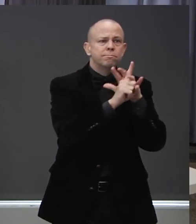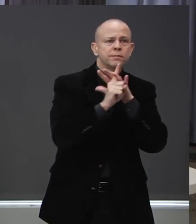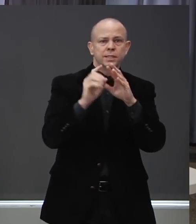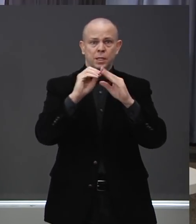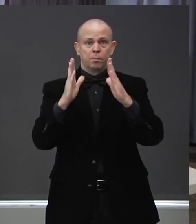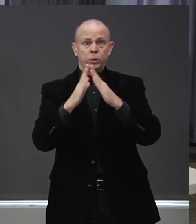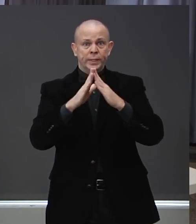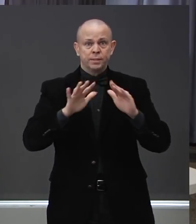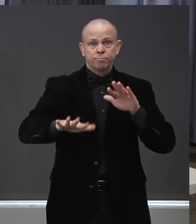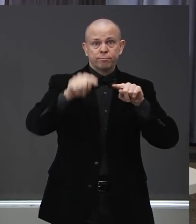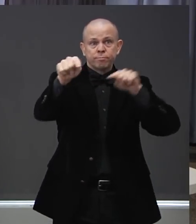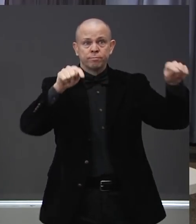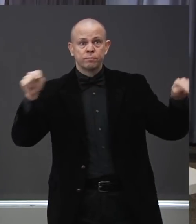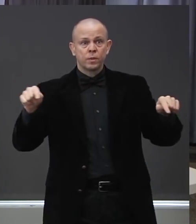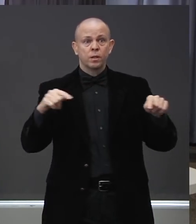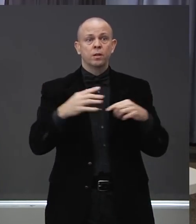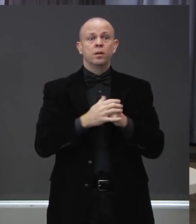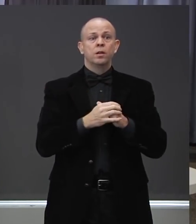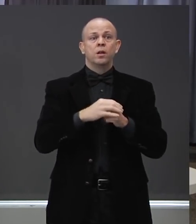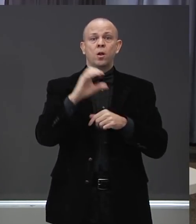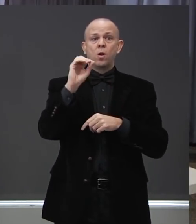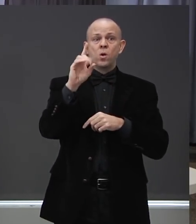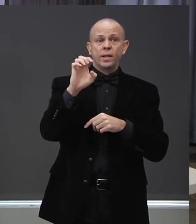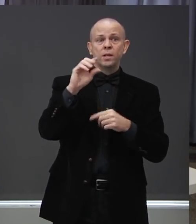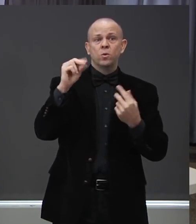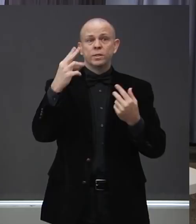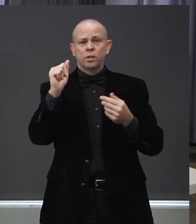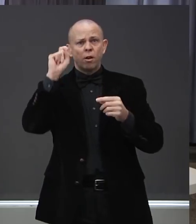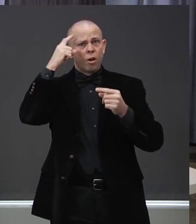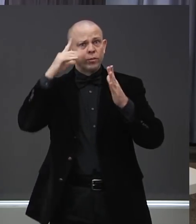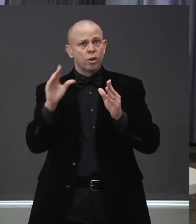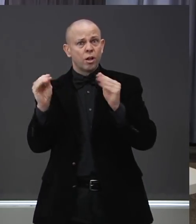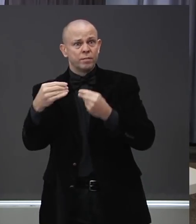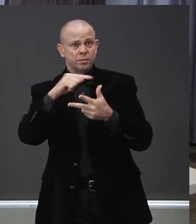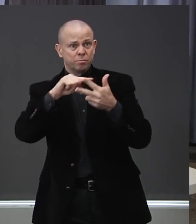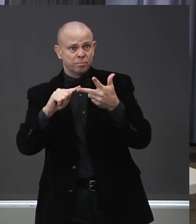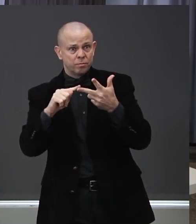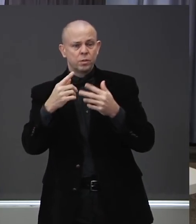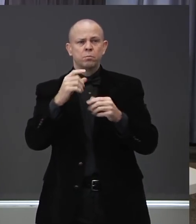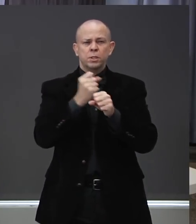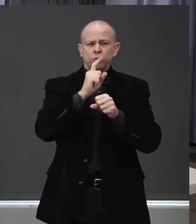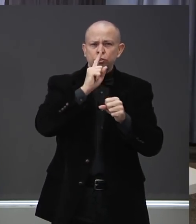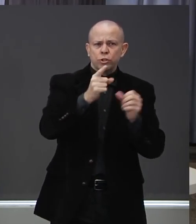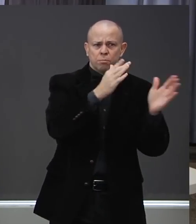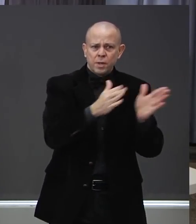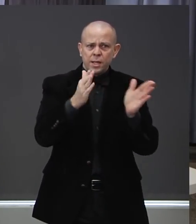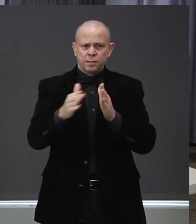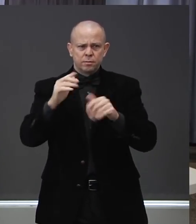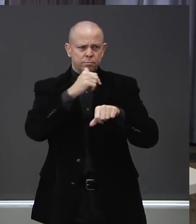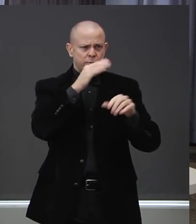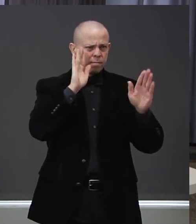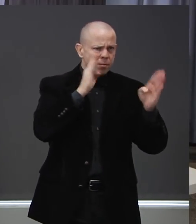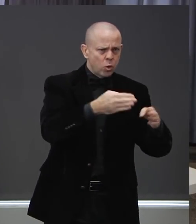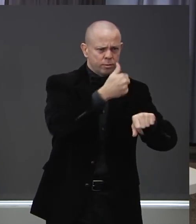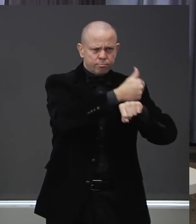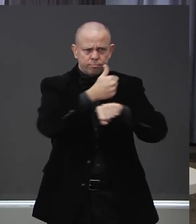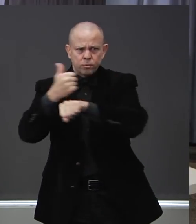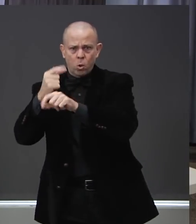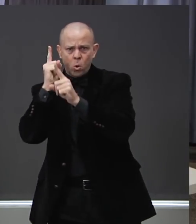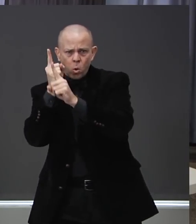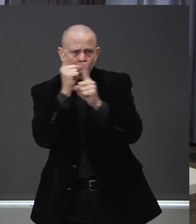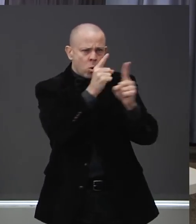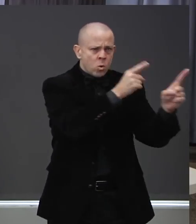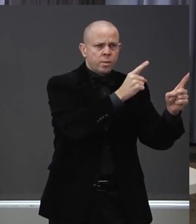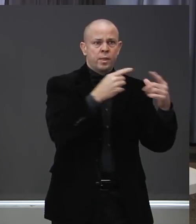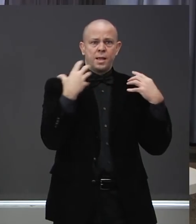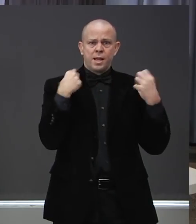with ODE and the governor's office since the pandemic started to ensure our plans focus on the shared goal of ensuring the health and well-being